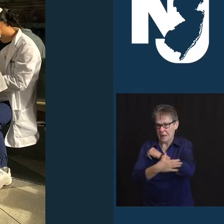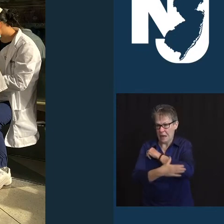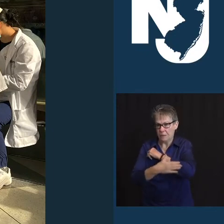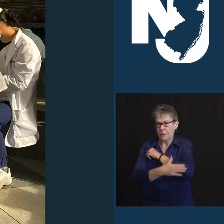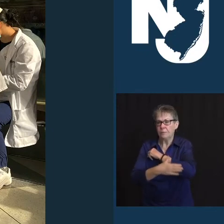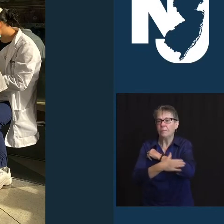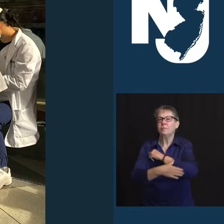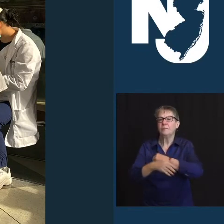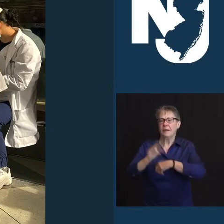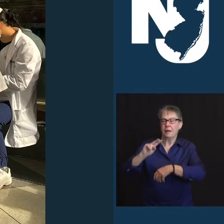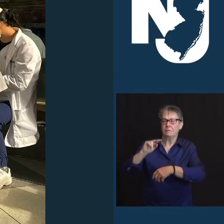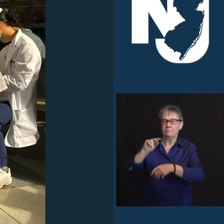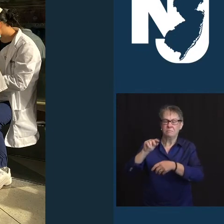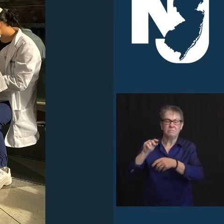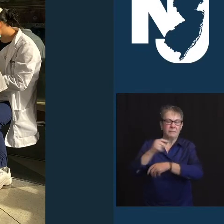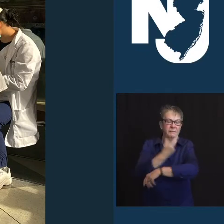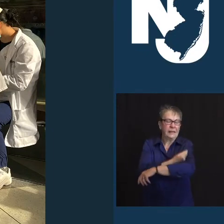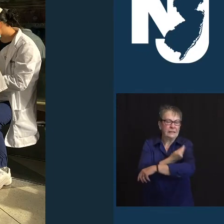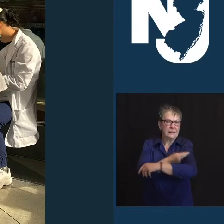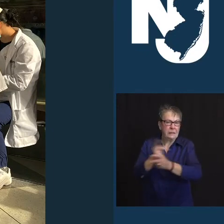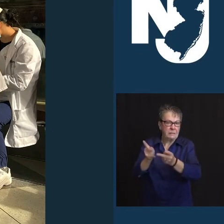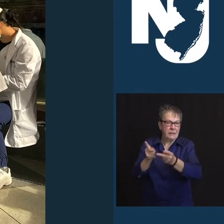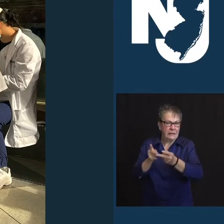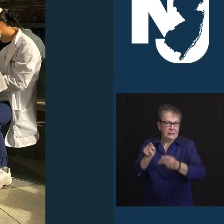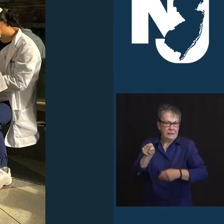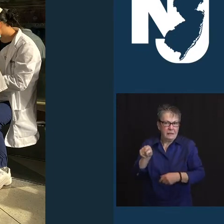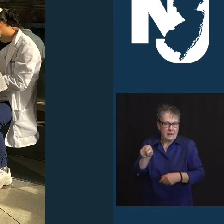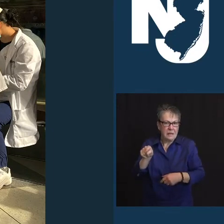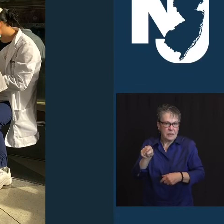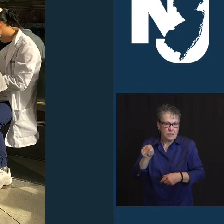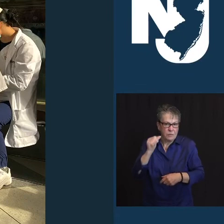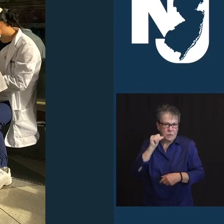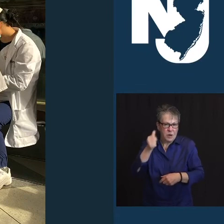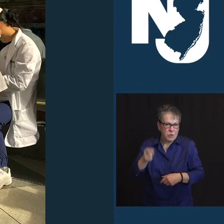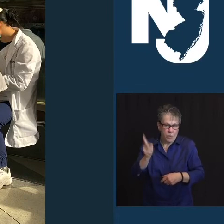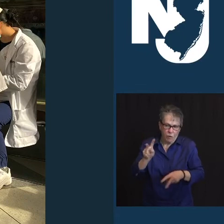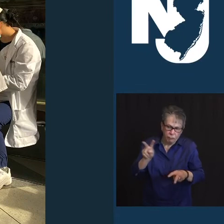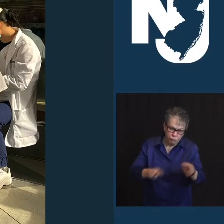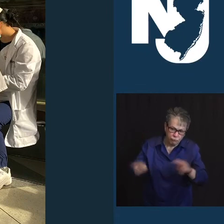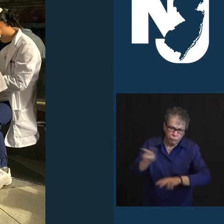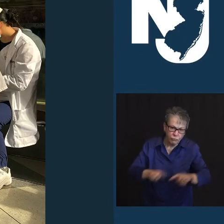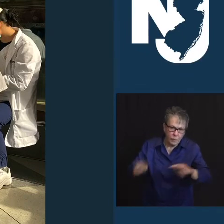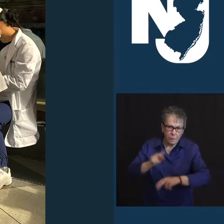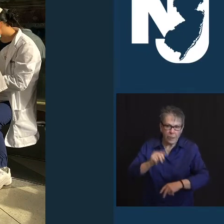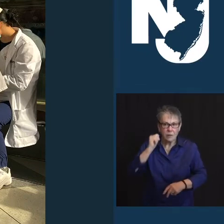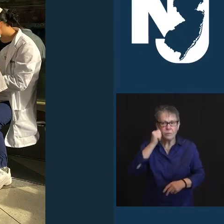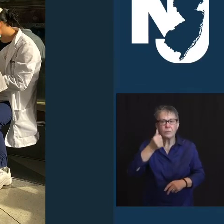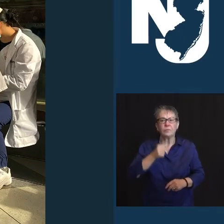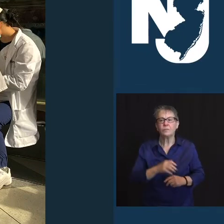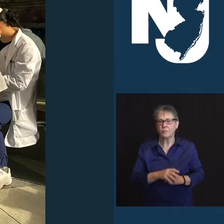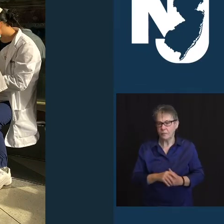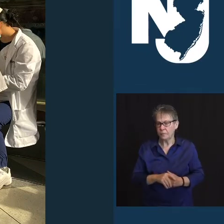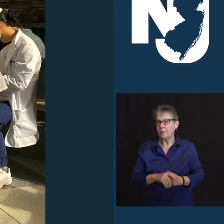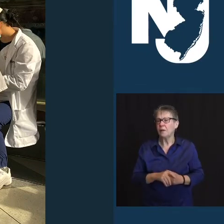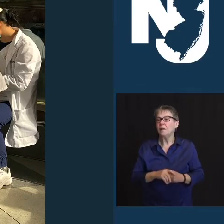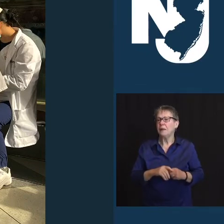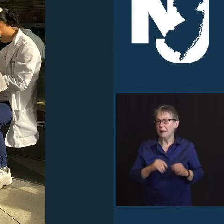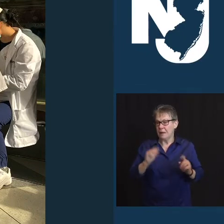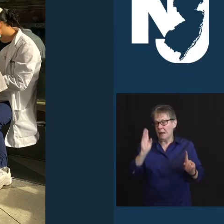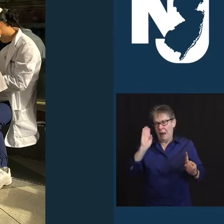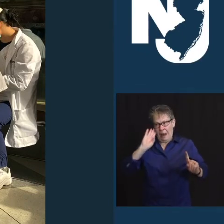So as we have said many times before, we know that there is far more demand for vaccines at this moment than we have actual supply